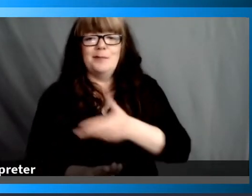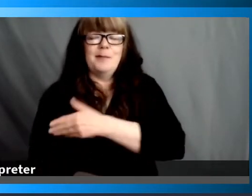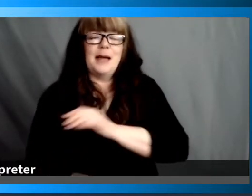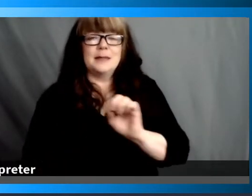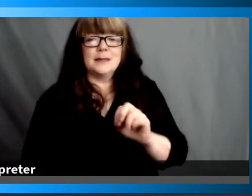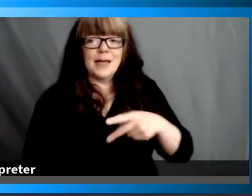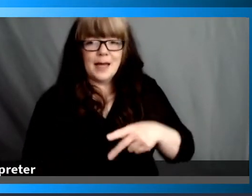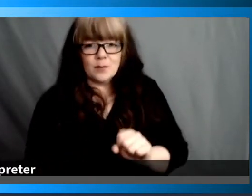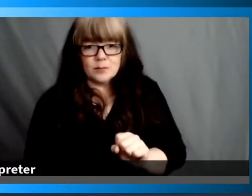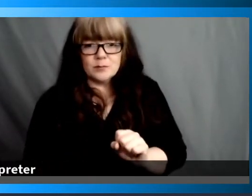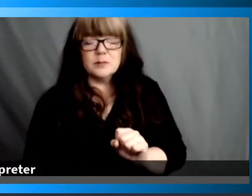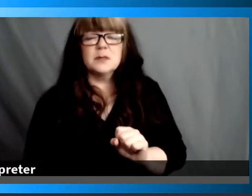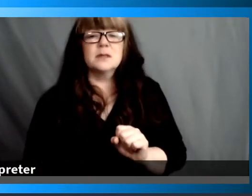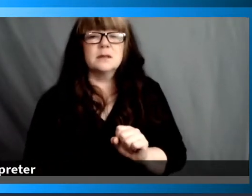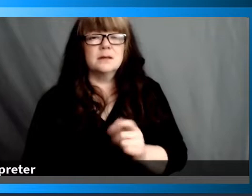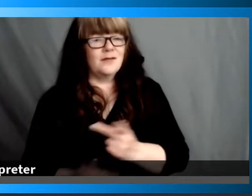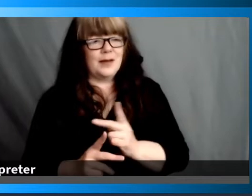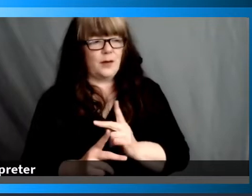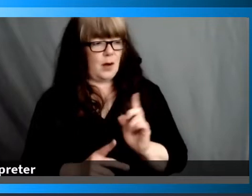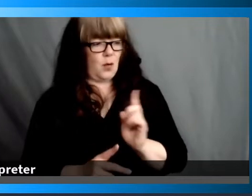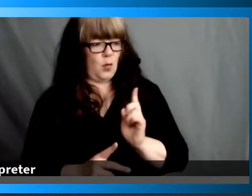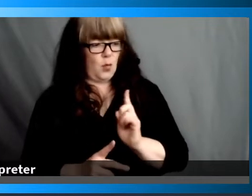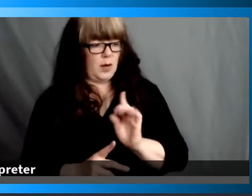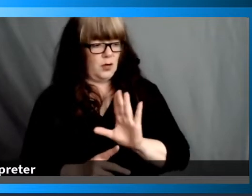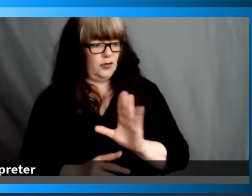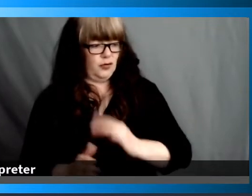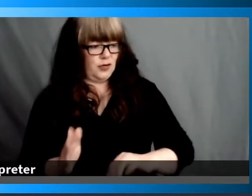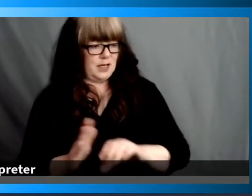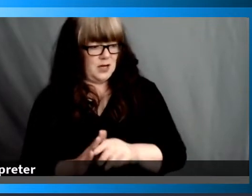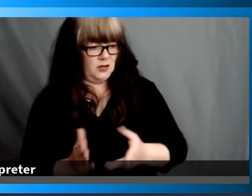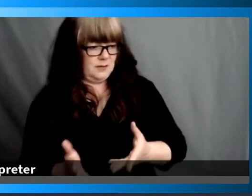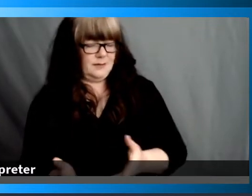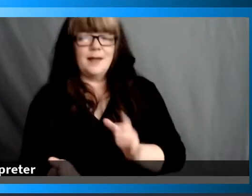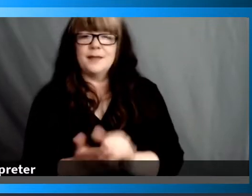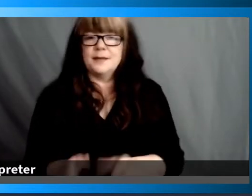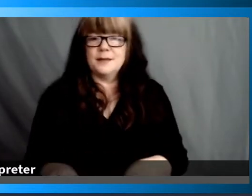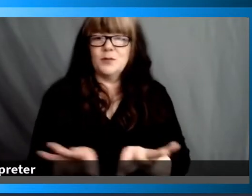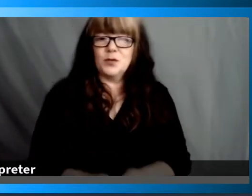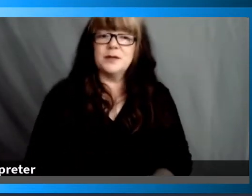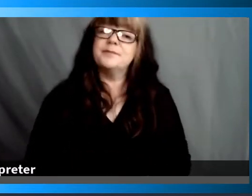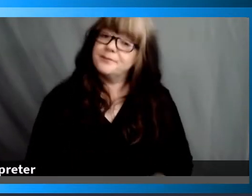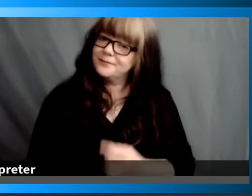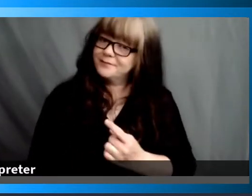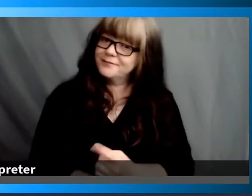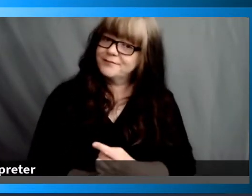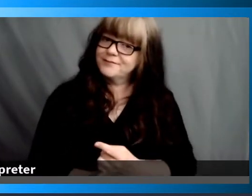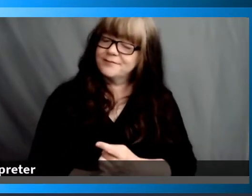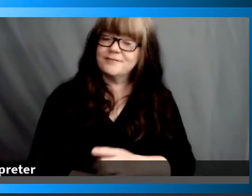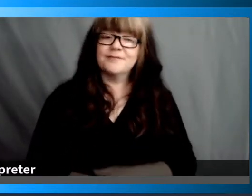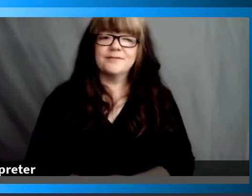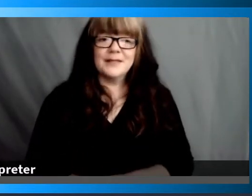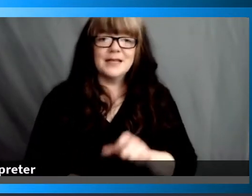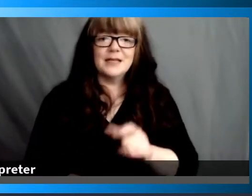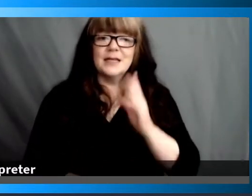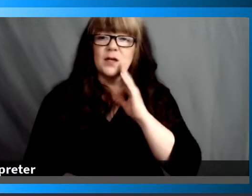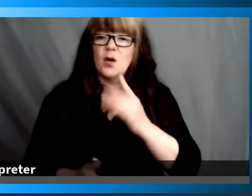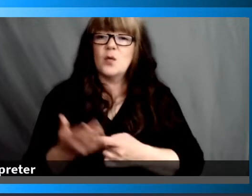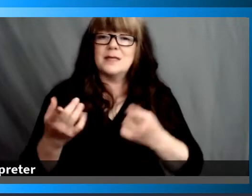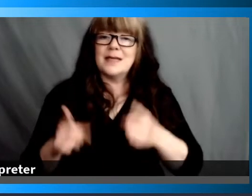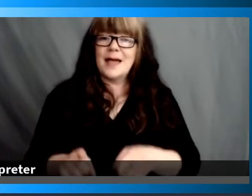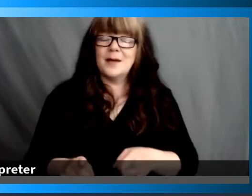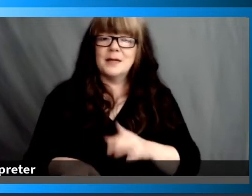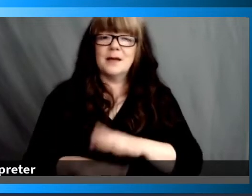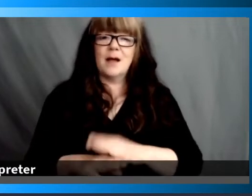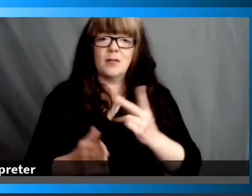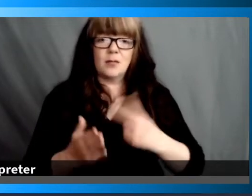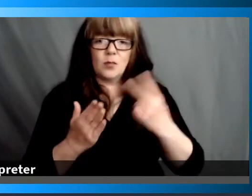or past, like just to figure out where you're at. As a character, I think that's important. Right. You got to know where you've been or what's happening in the show to know where you